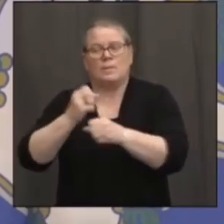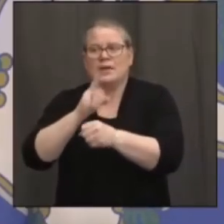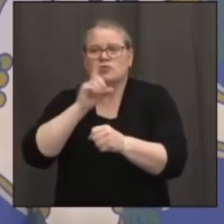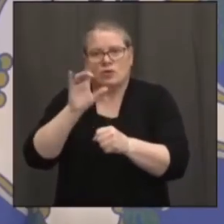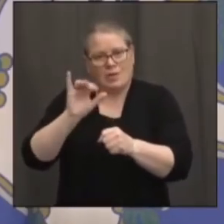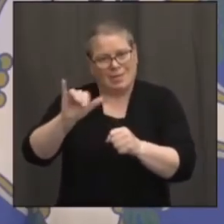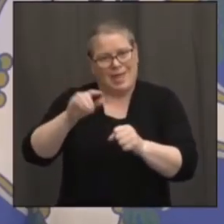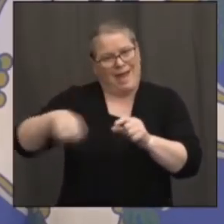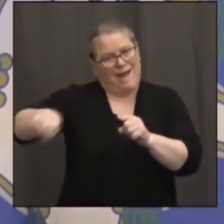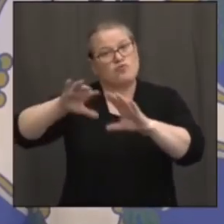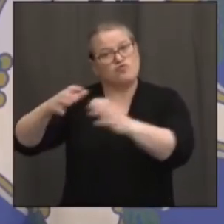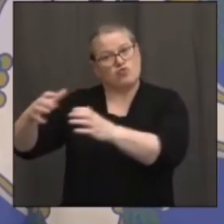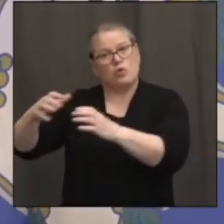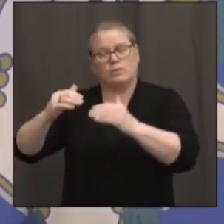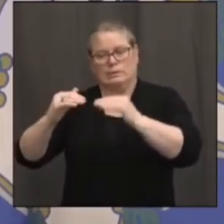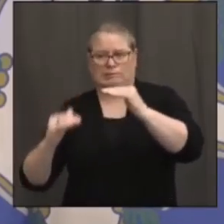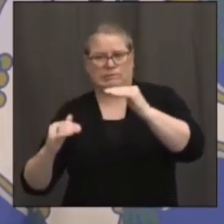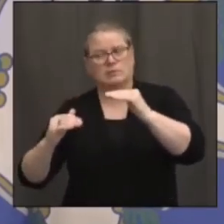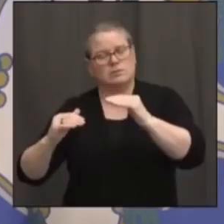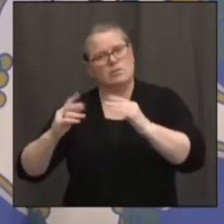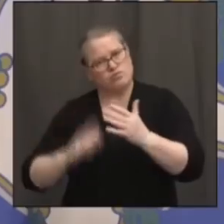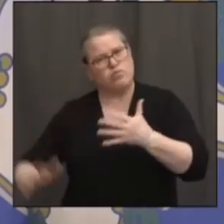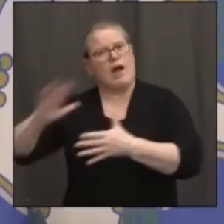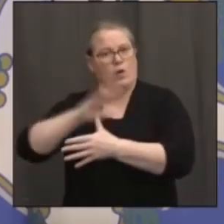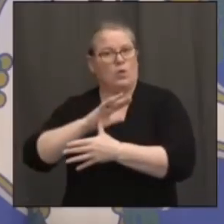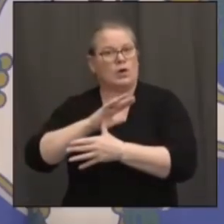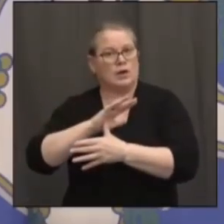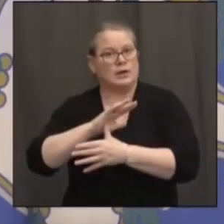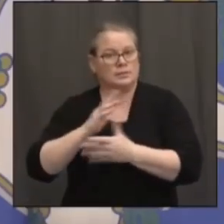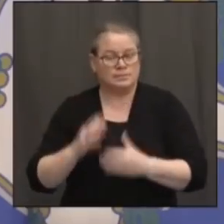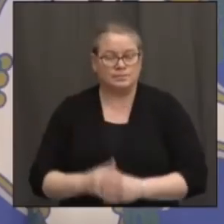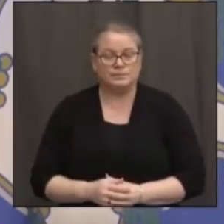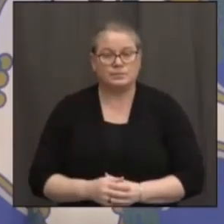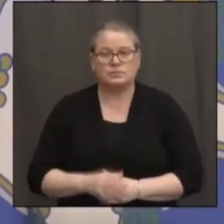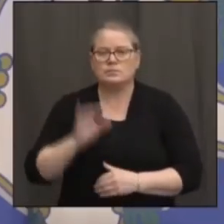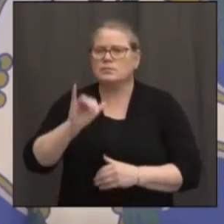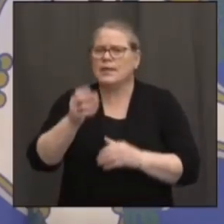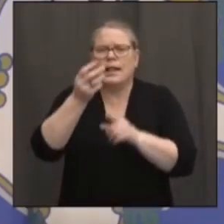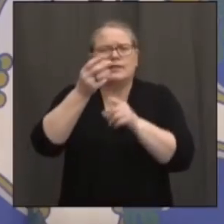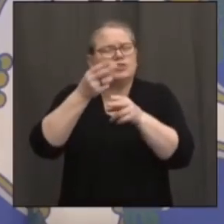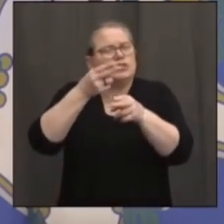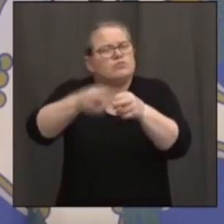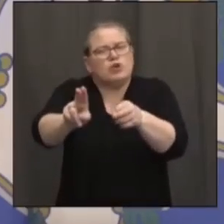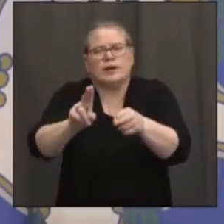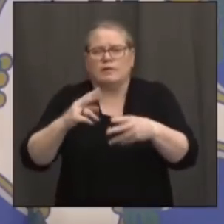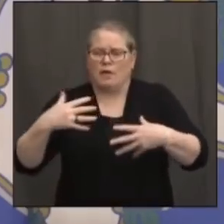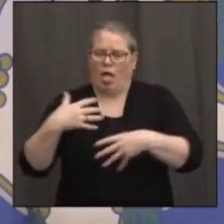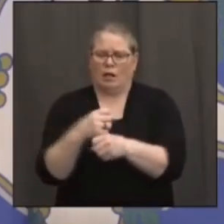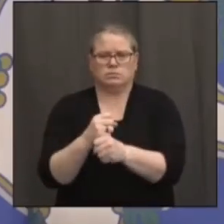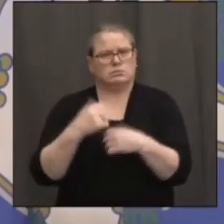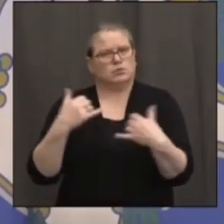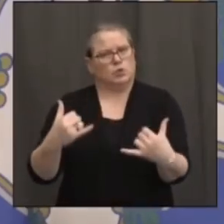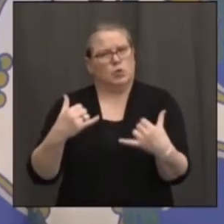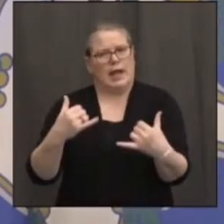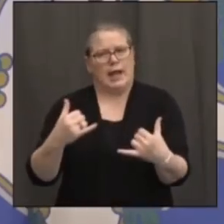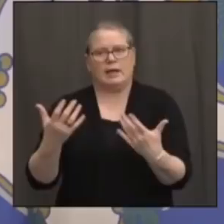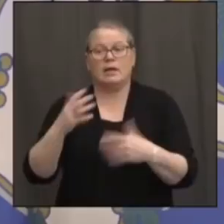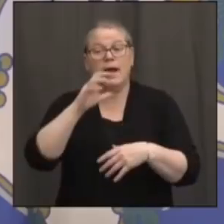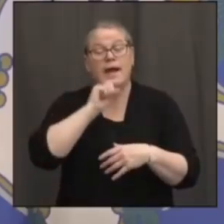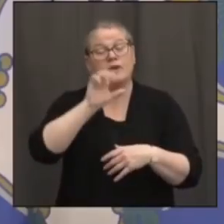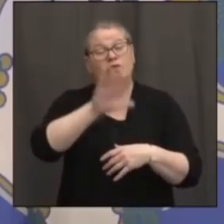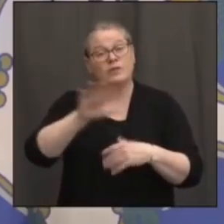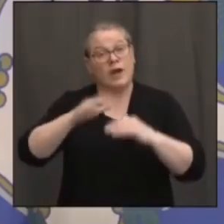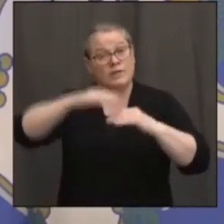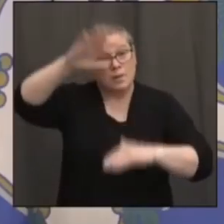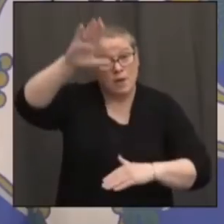well. That just gives you a quick update of where we are one day into 55 and above. More vaccines